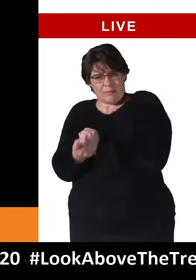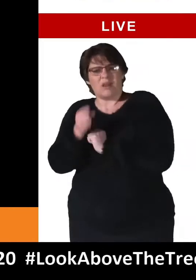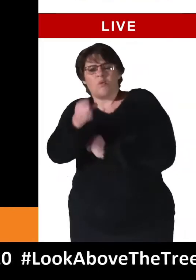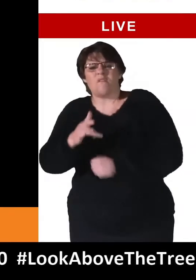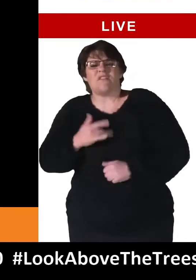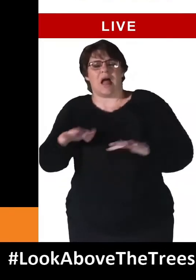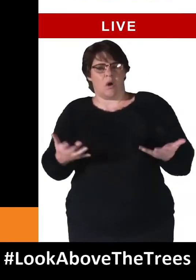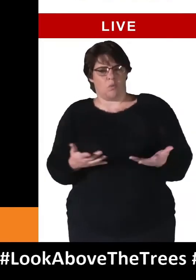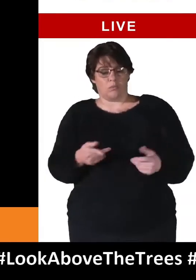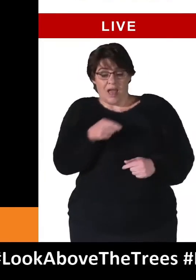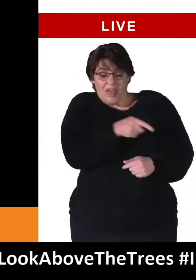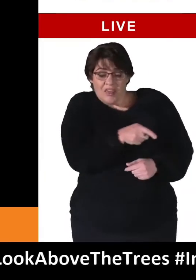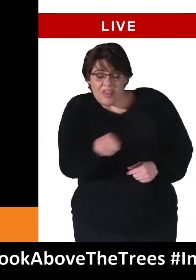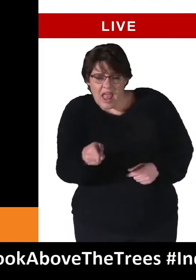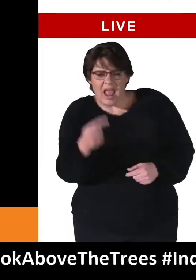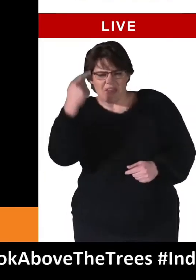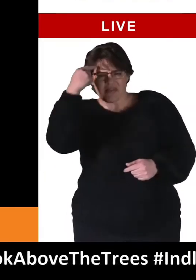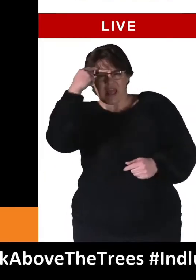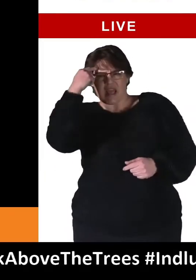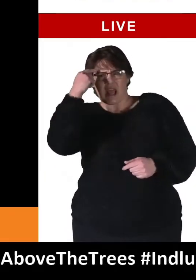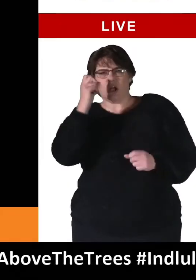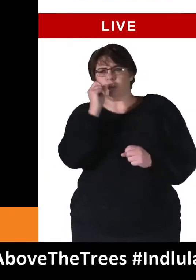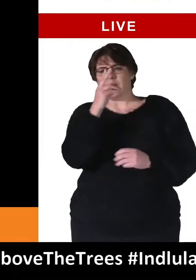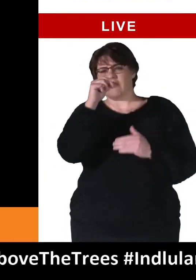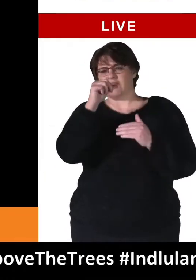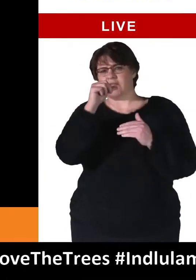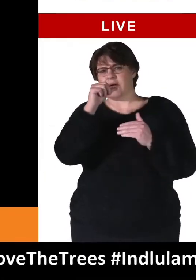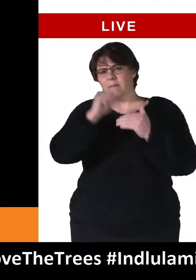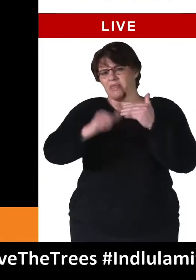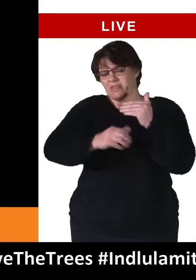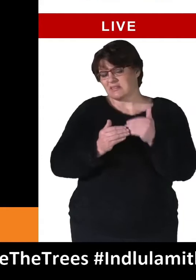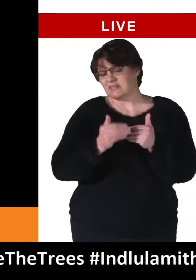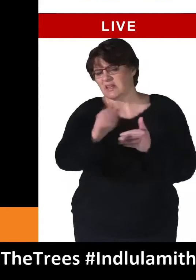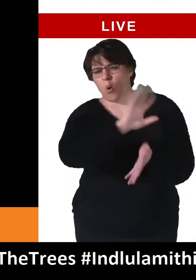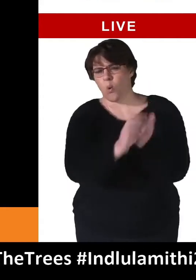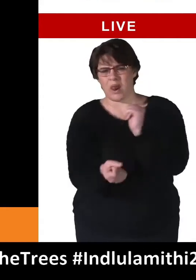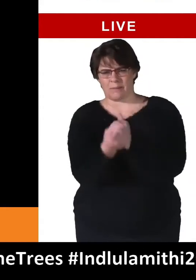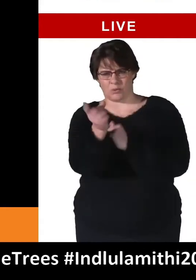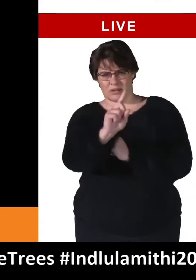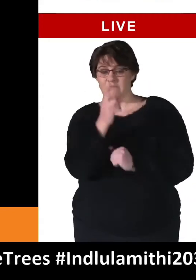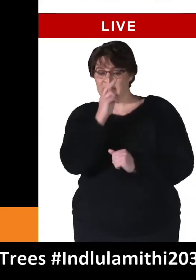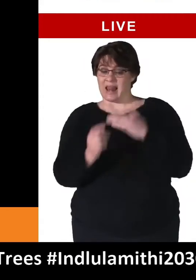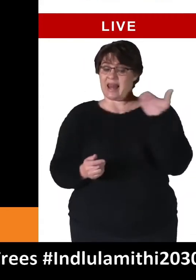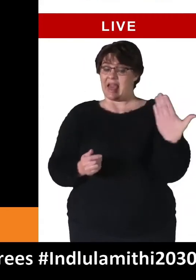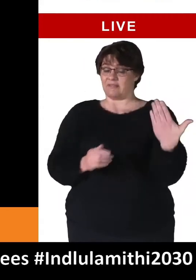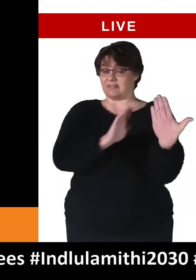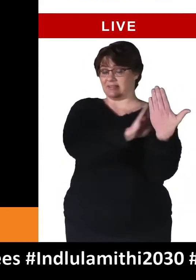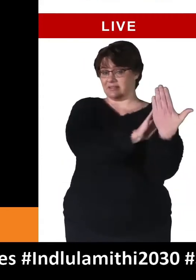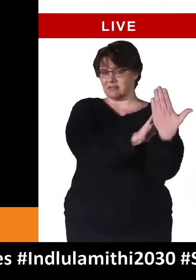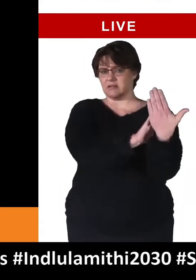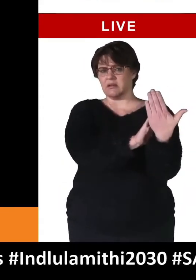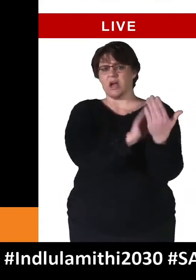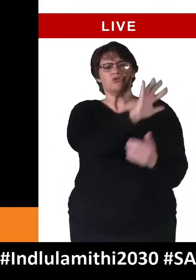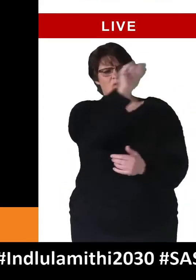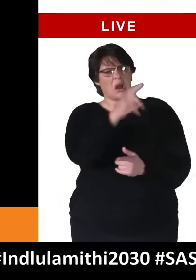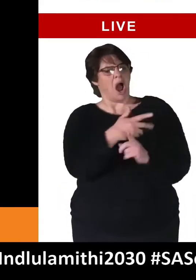they foresee coming true in the next 12 months. So as you can see on the left of your screen, overall South Africans